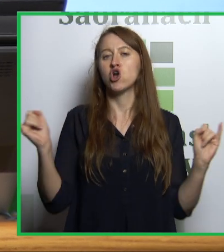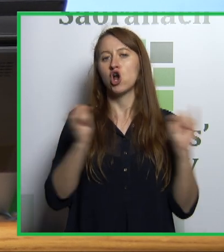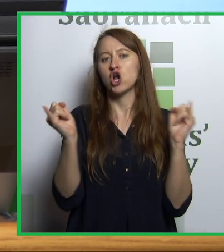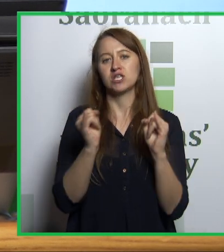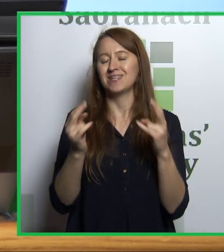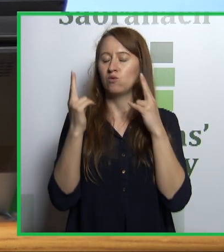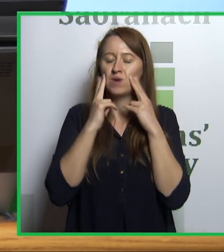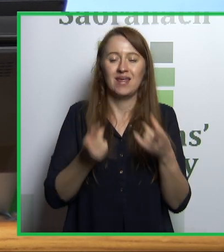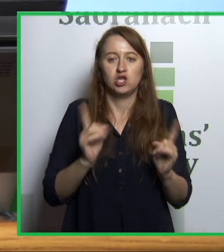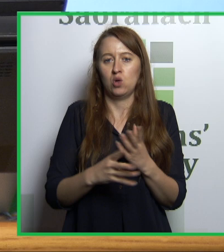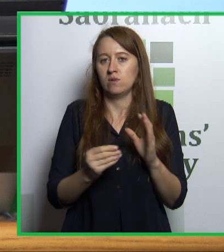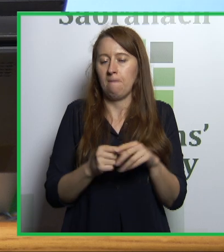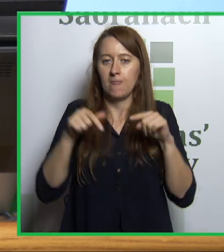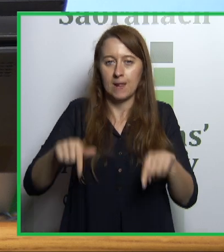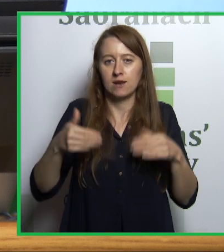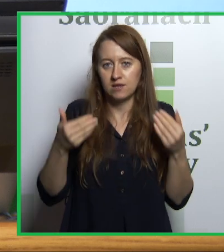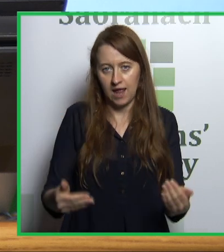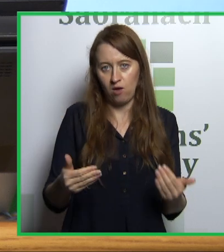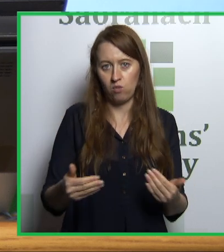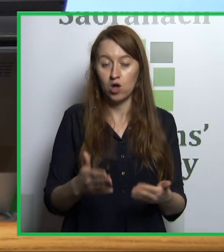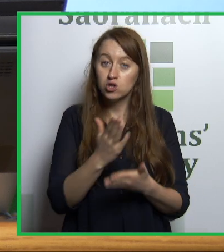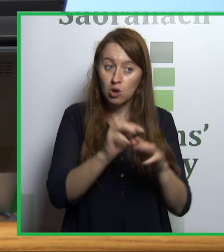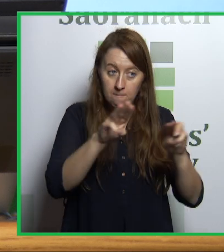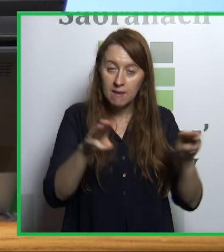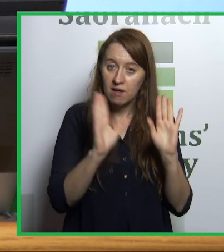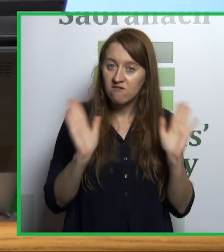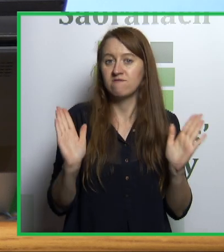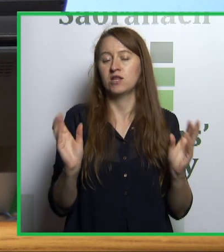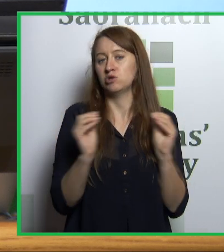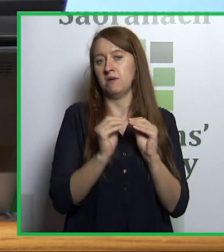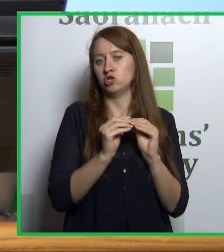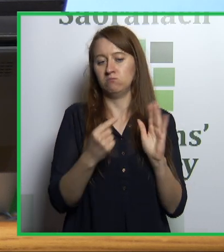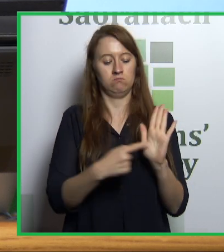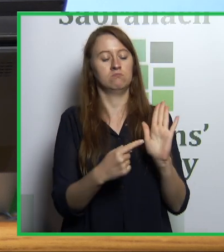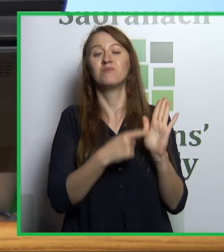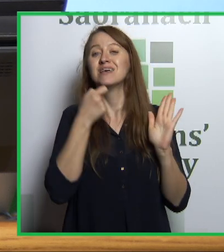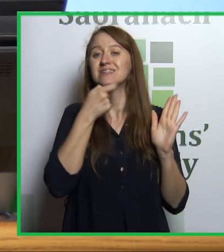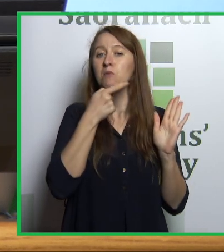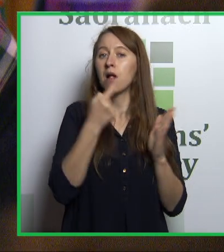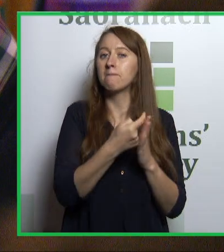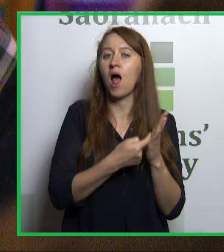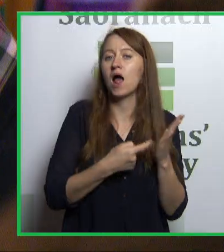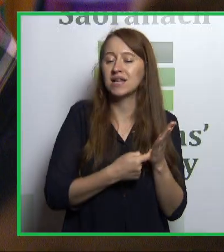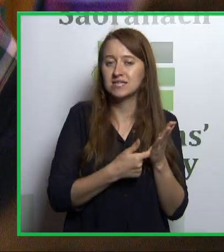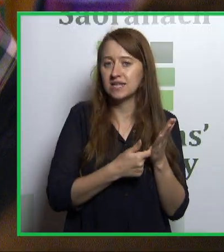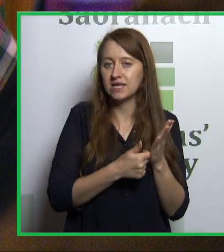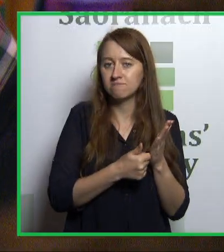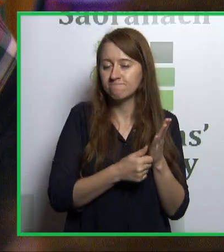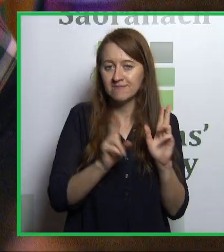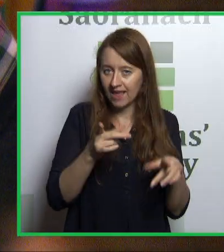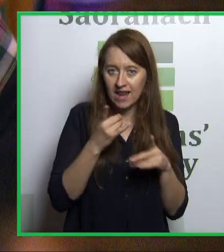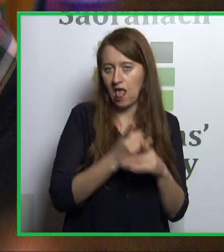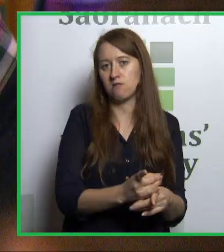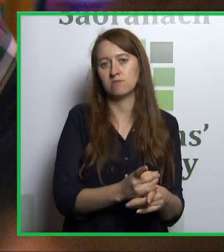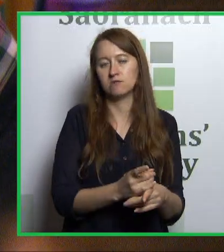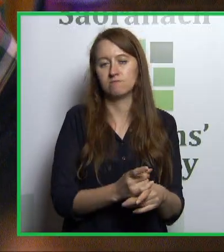people presented solutions here today in terms of simple policy solutions. So there is a sense of urgency that I would call